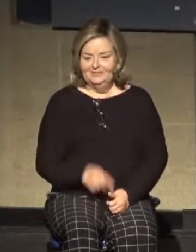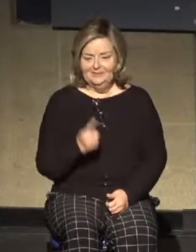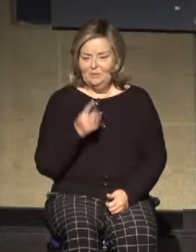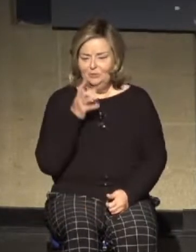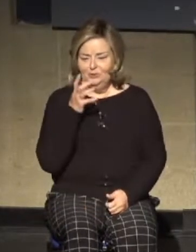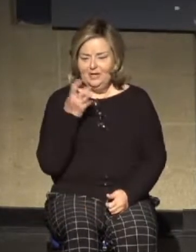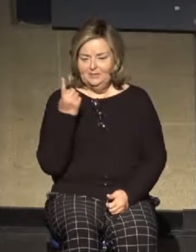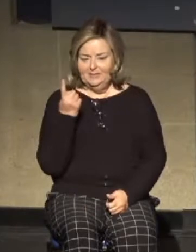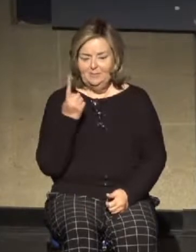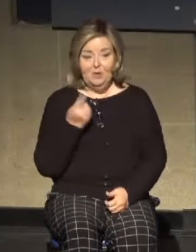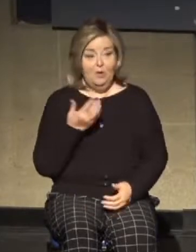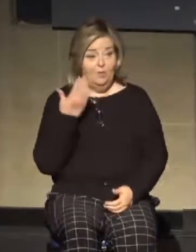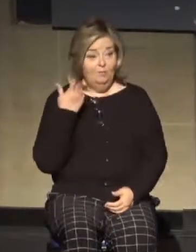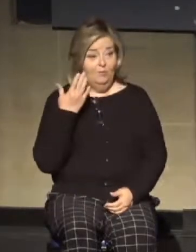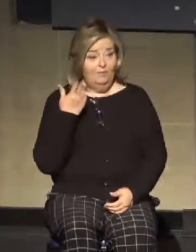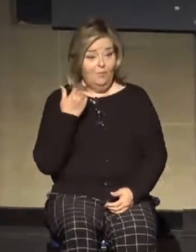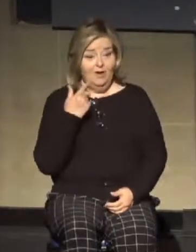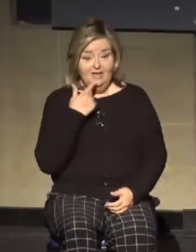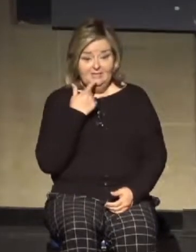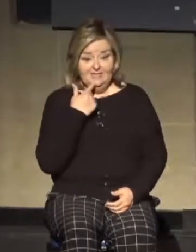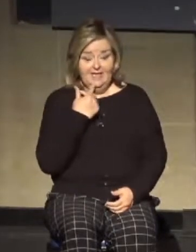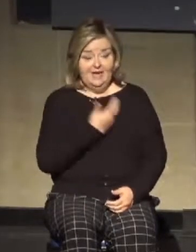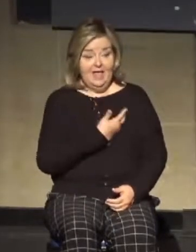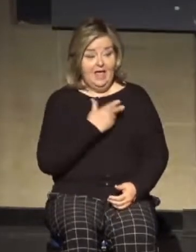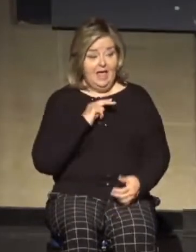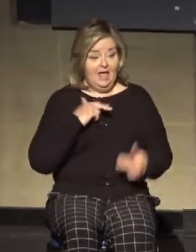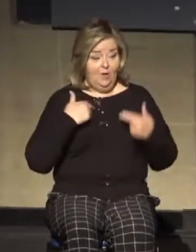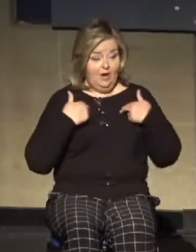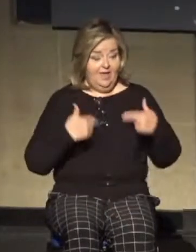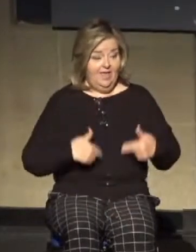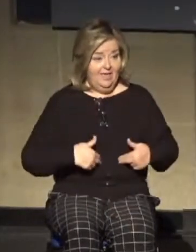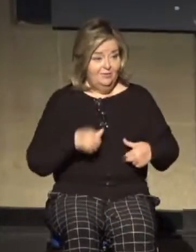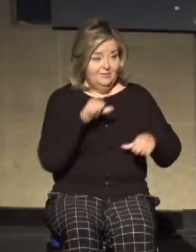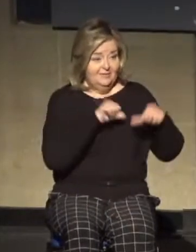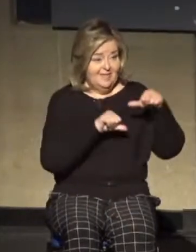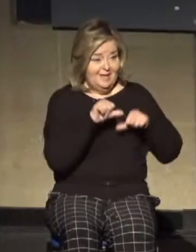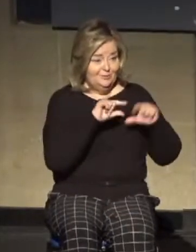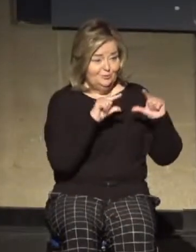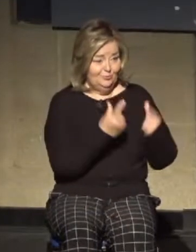I told somebody earlier, normally our health sciences group is normally the writing room.